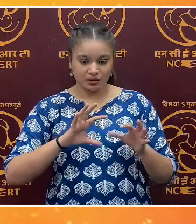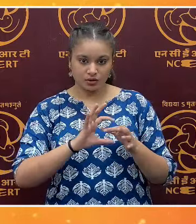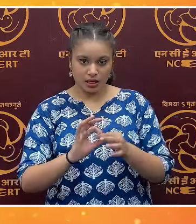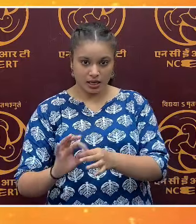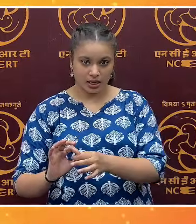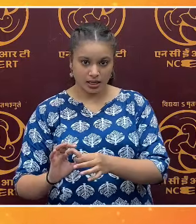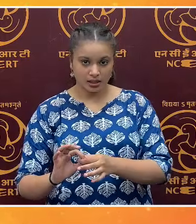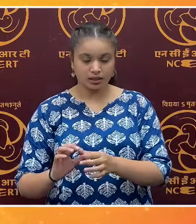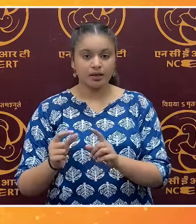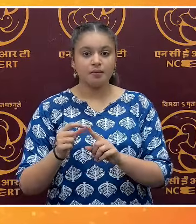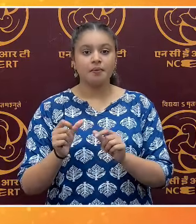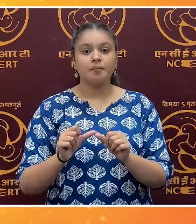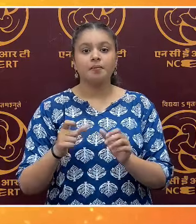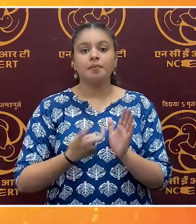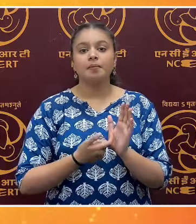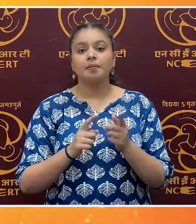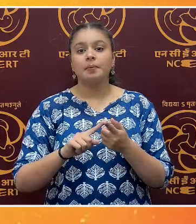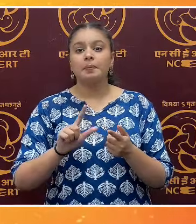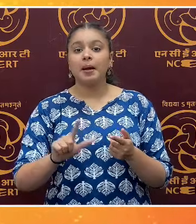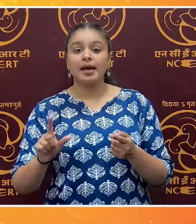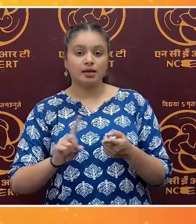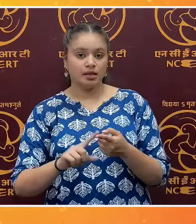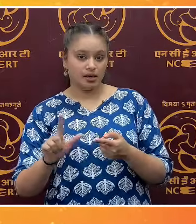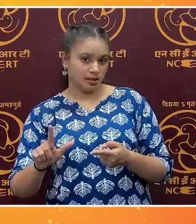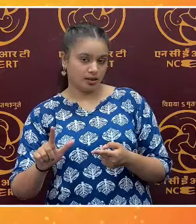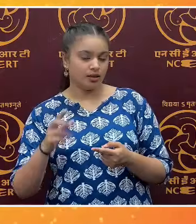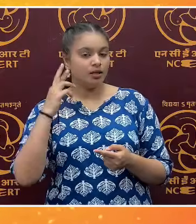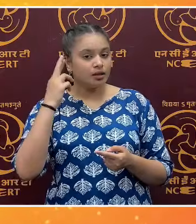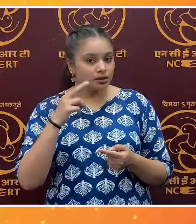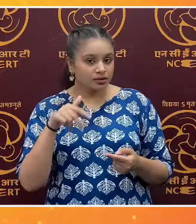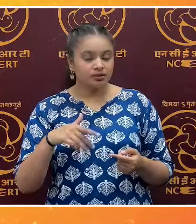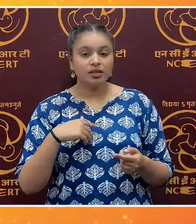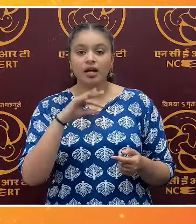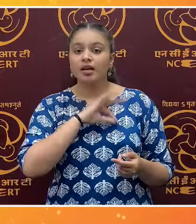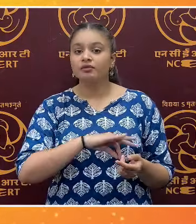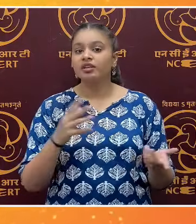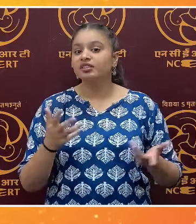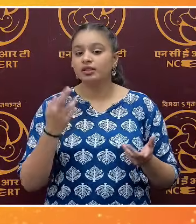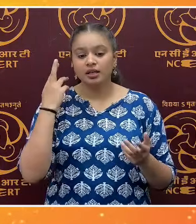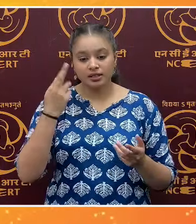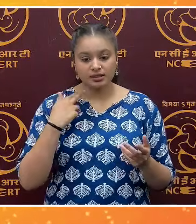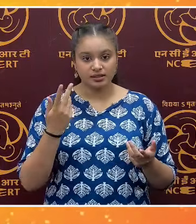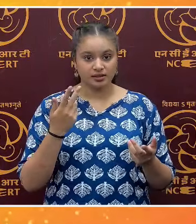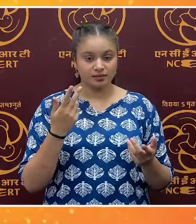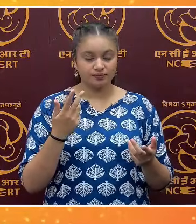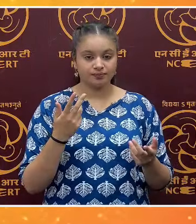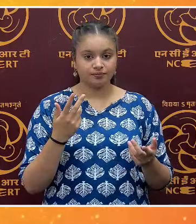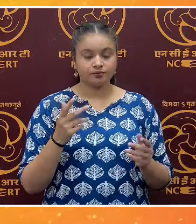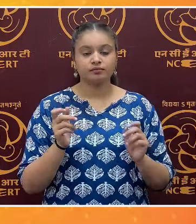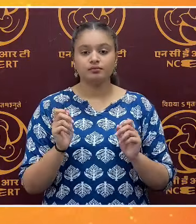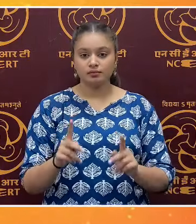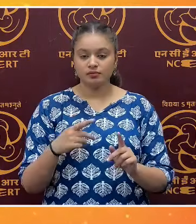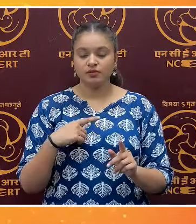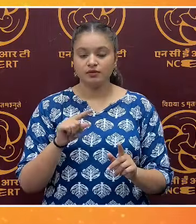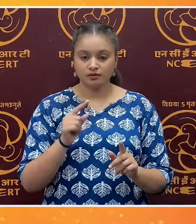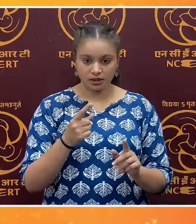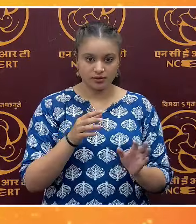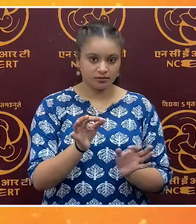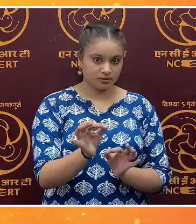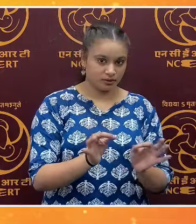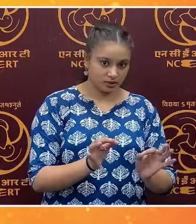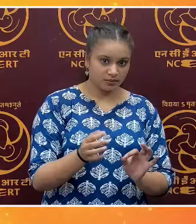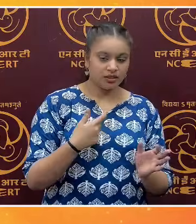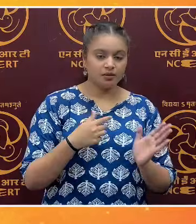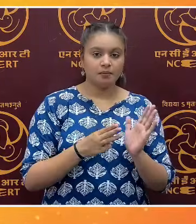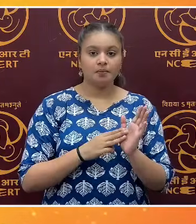parallel. We are like because what is the advantage? Because parallel connection. Let me first of all explain this meter